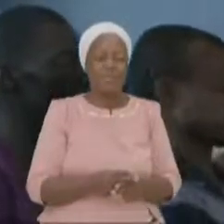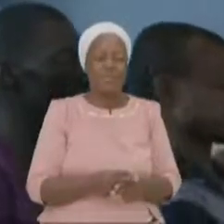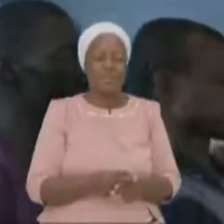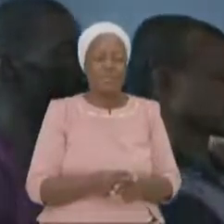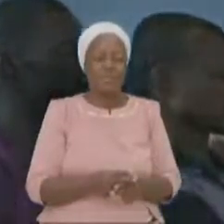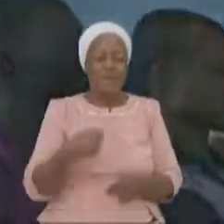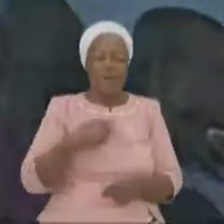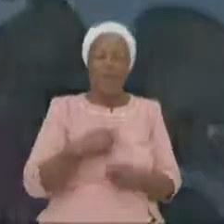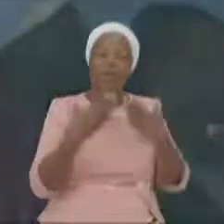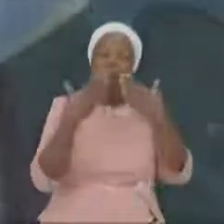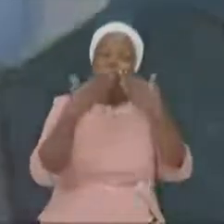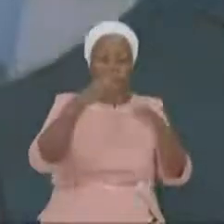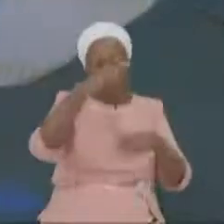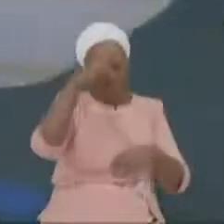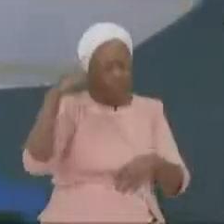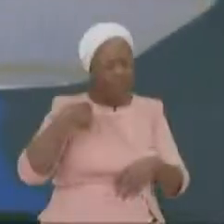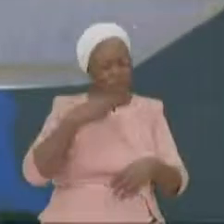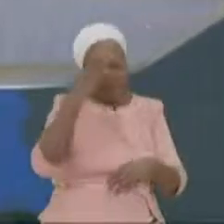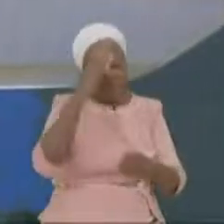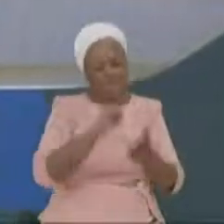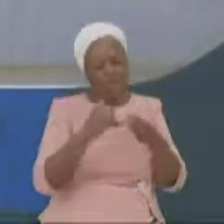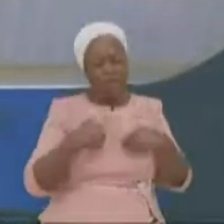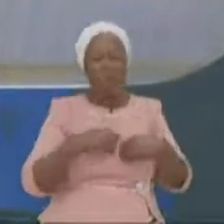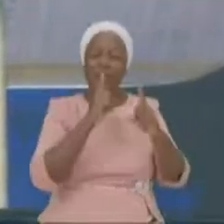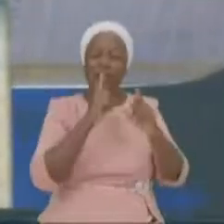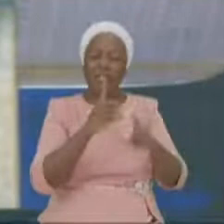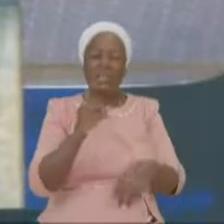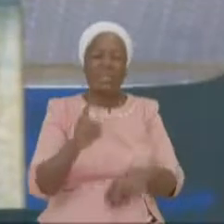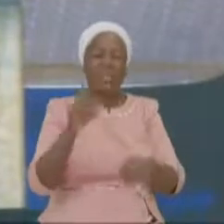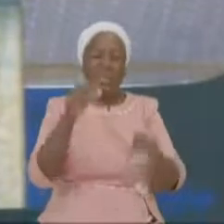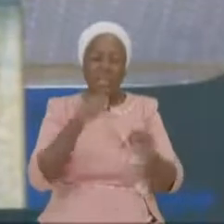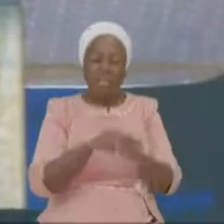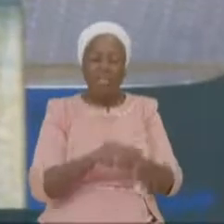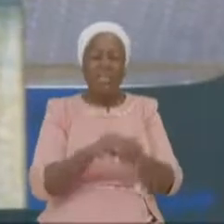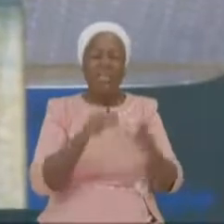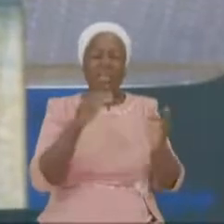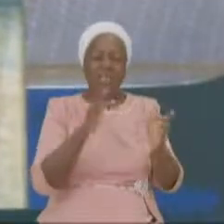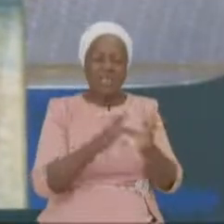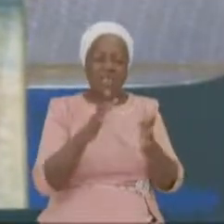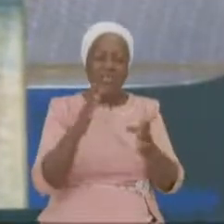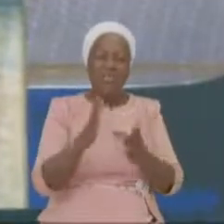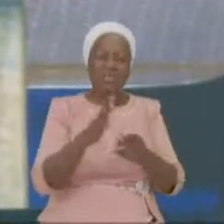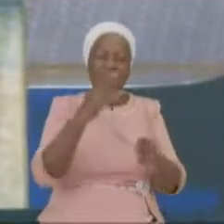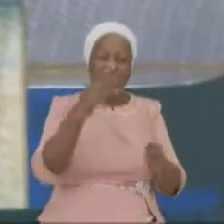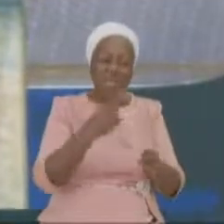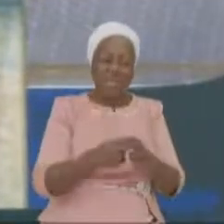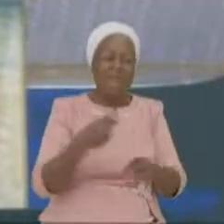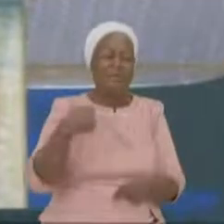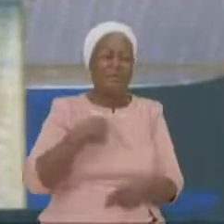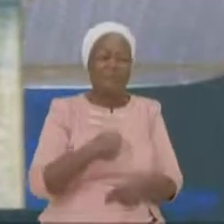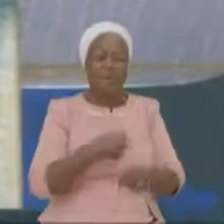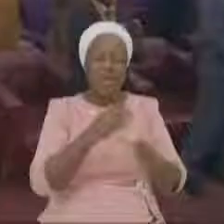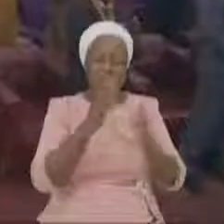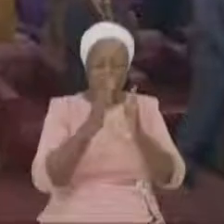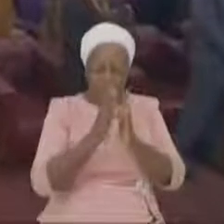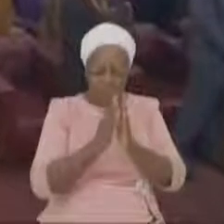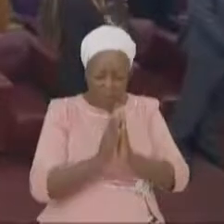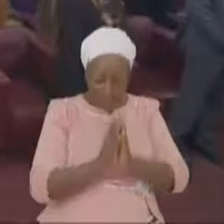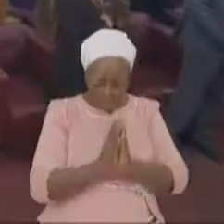We thank you because we know you have answered. In Jesus' name we pray.